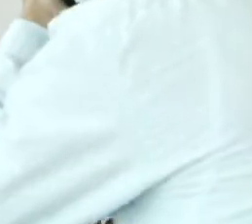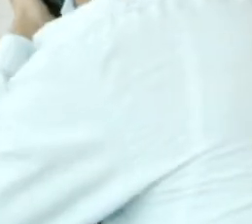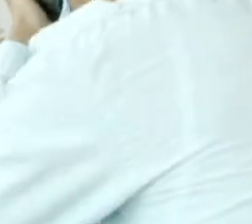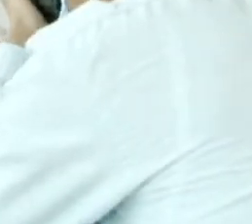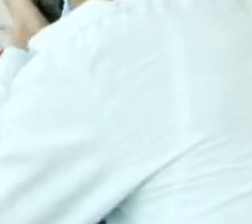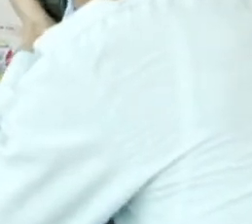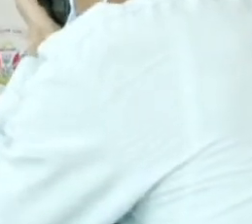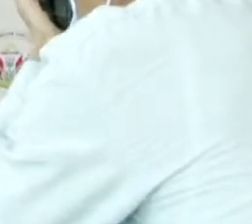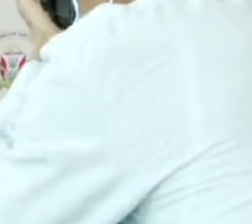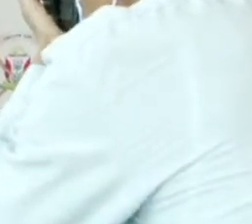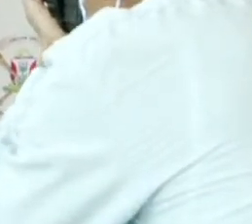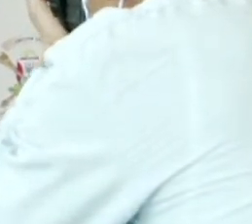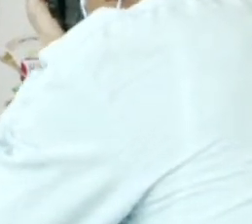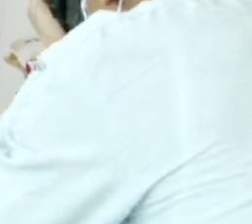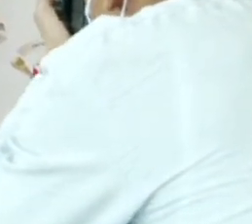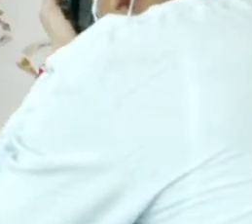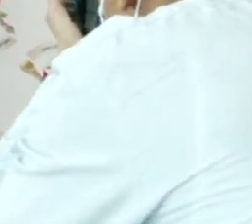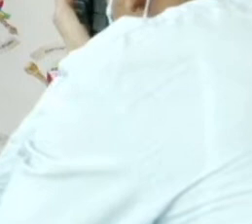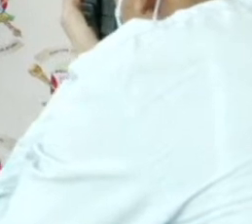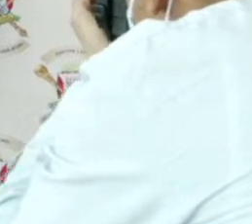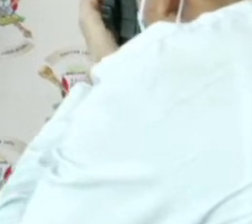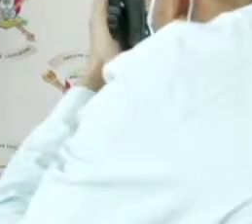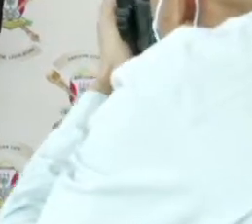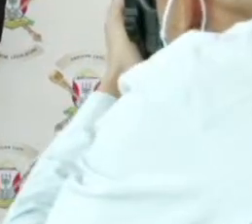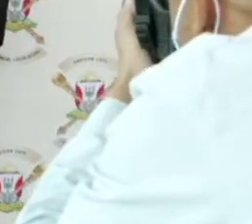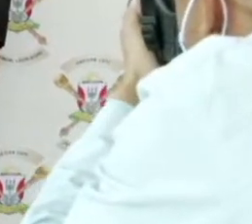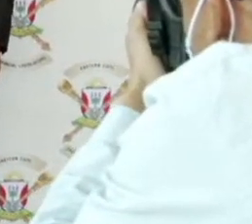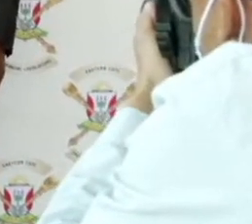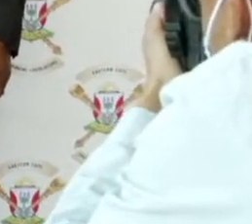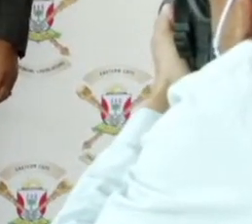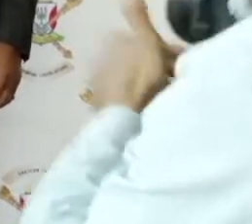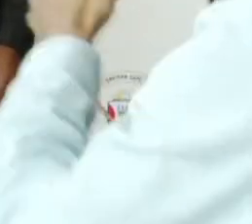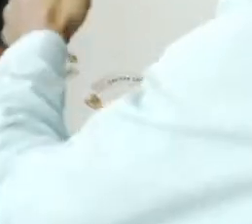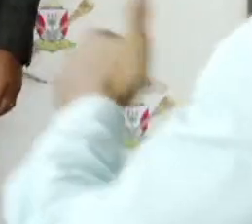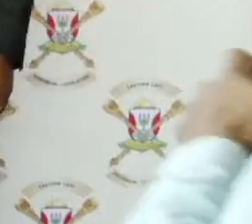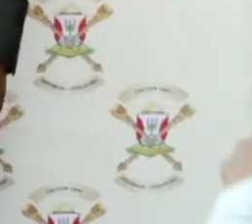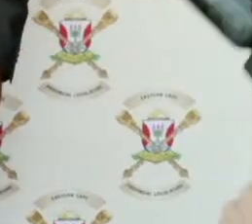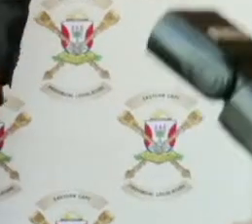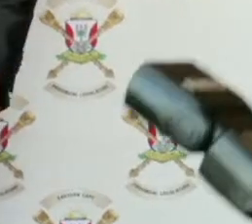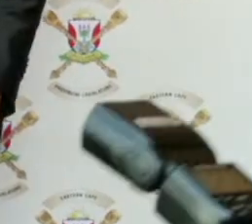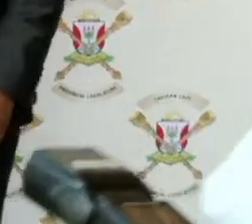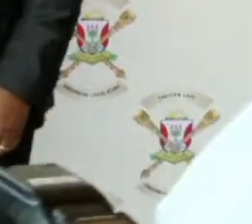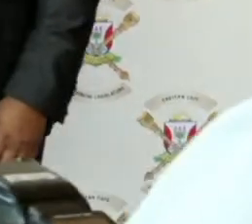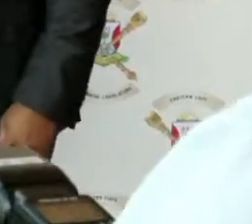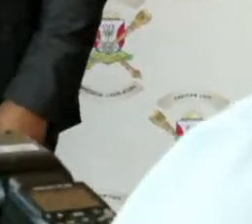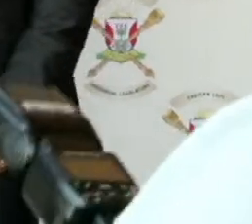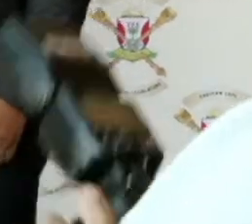ziqhagamshelene kule ndlu ngobuxhakaxhaka bala maxesha.